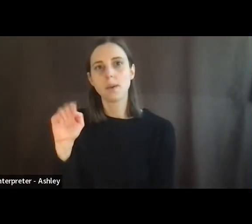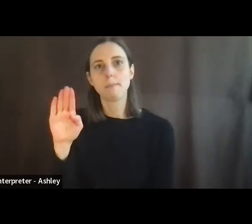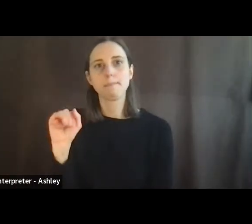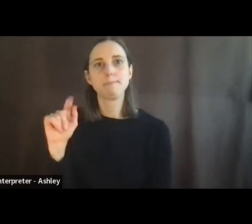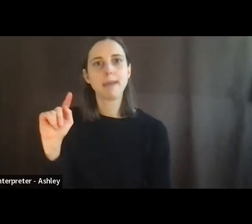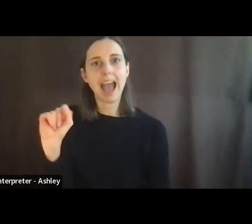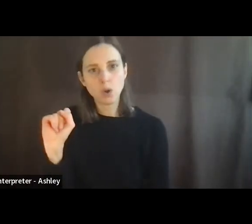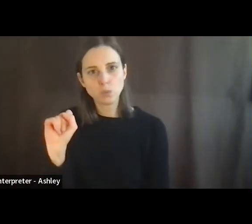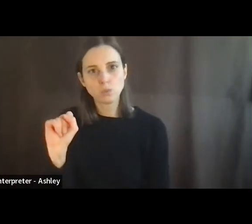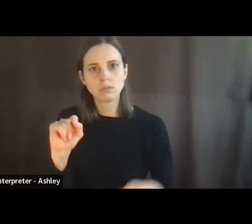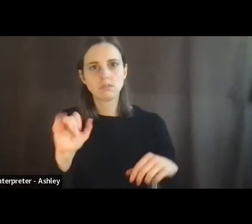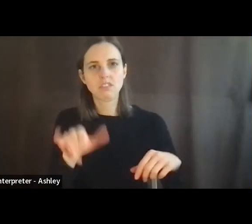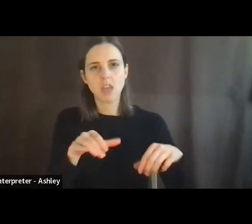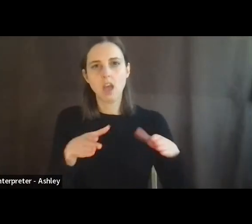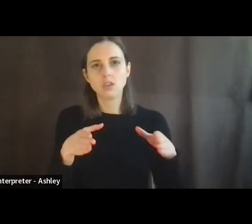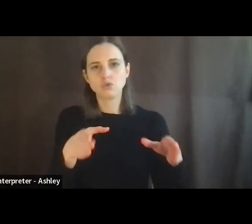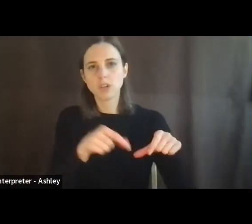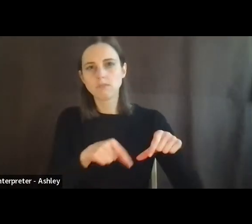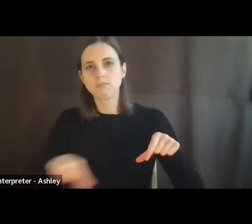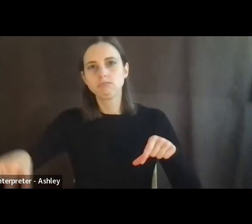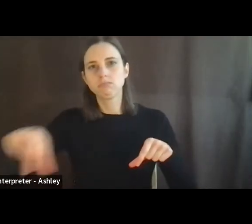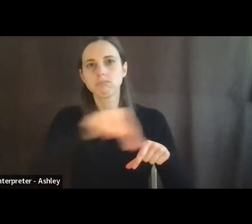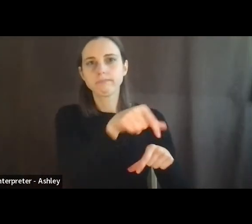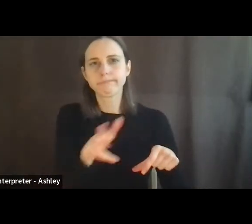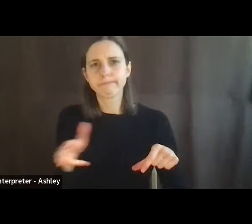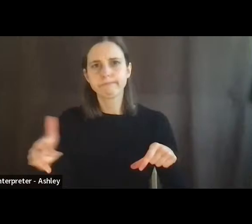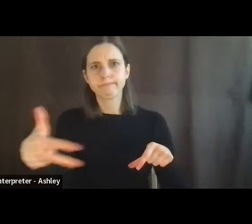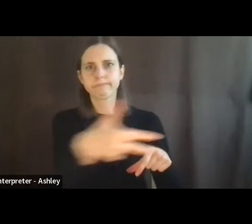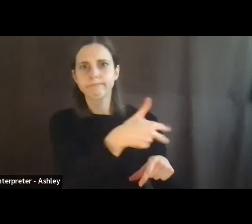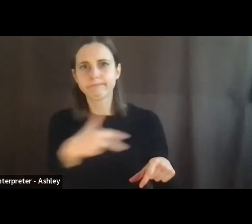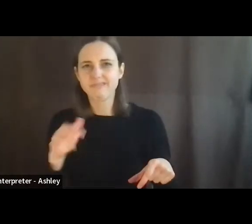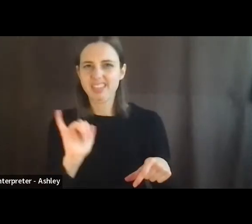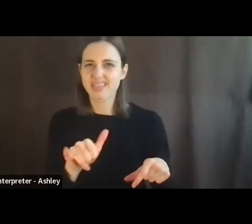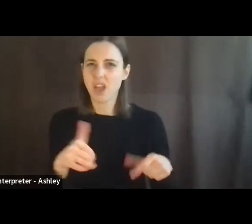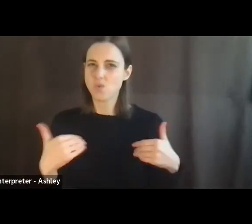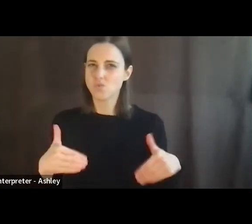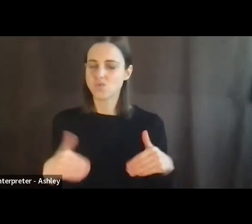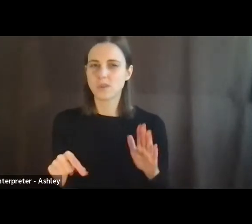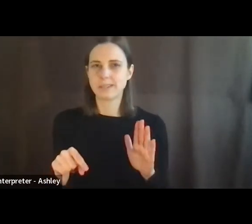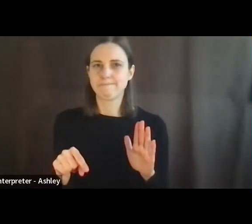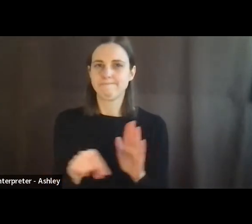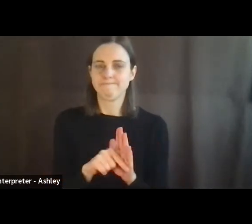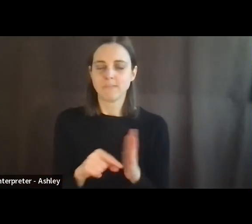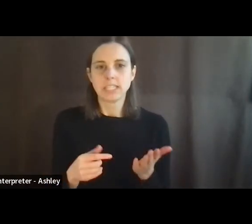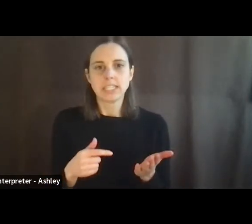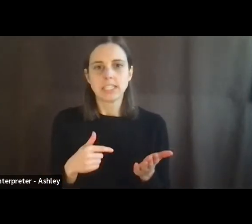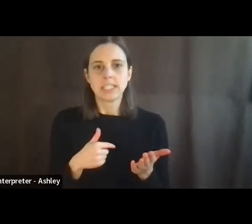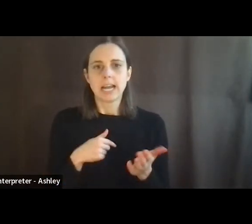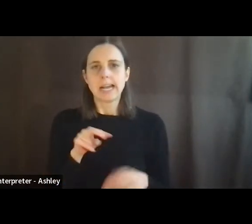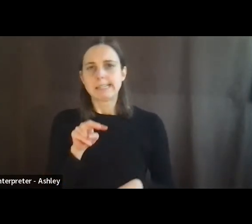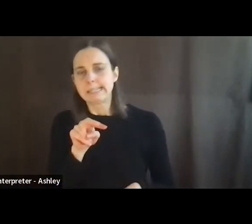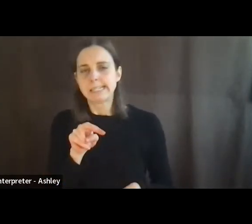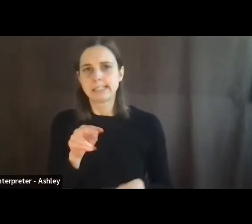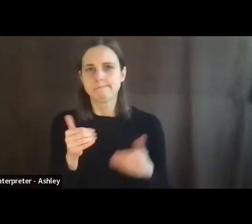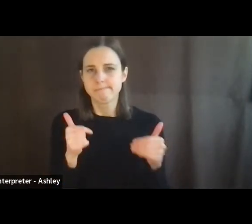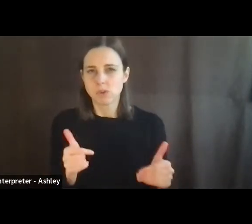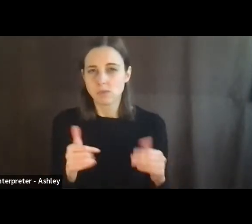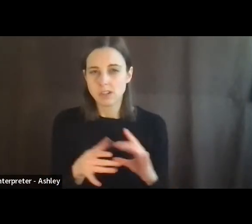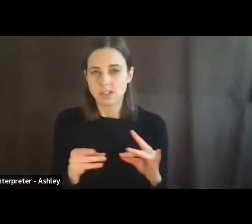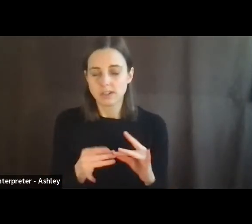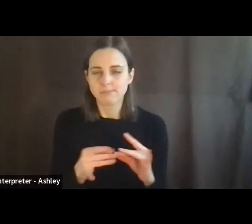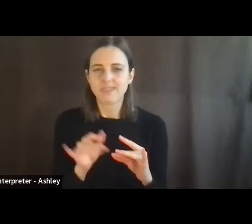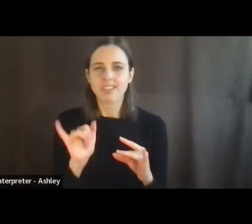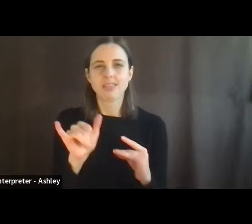there's going to be a lot of truck traffic in most of the plans that I've taken a look at. And so the design of the